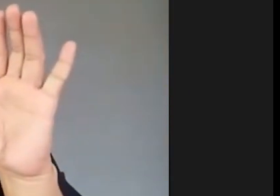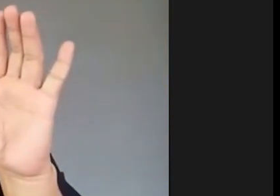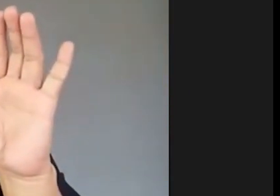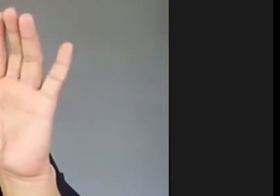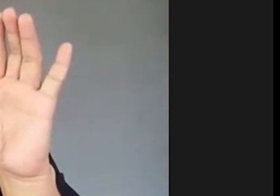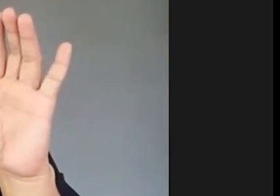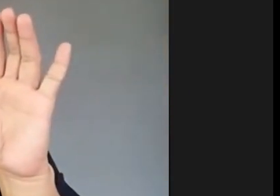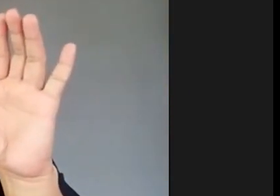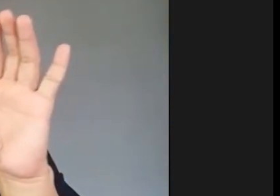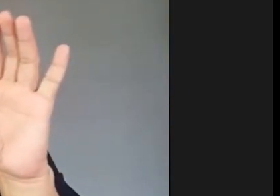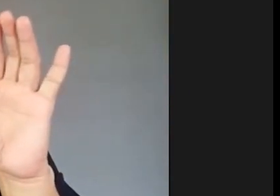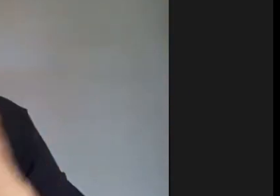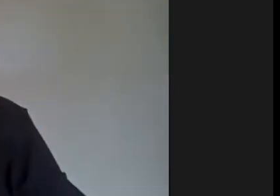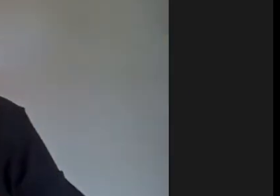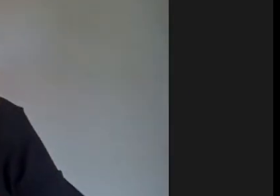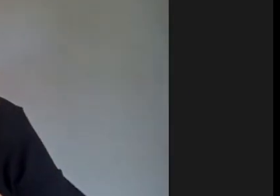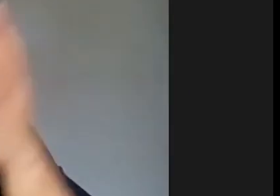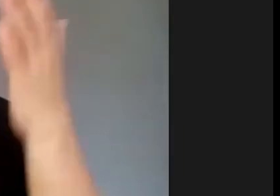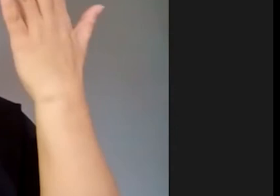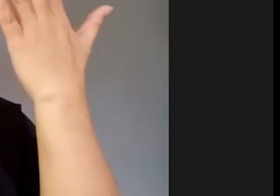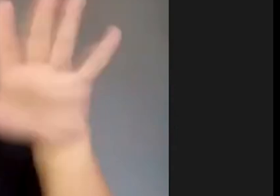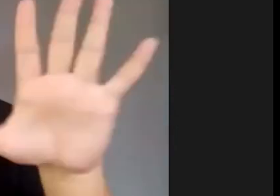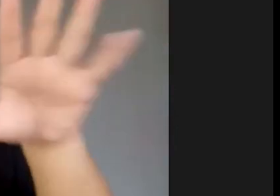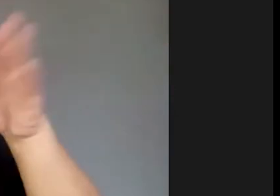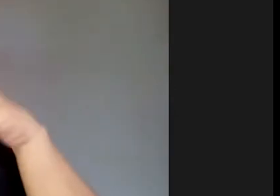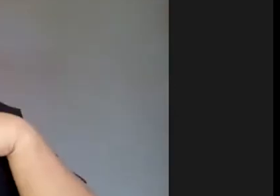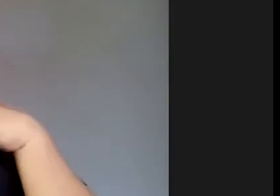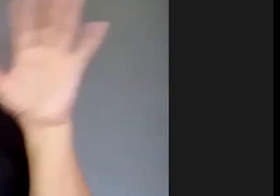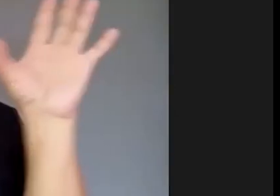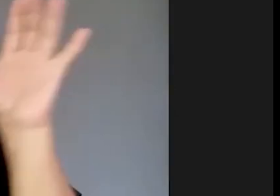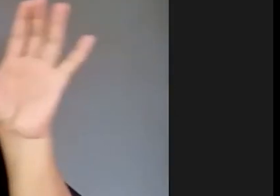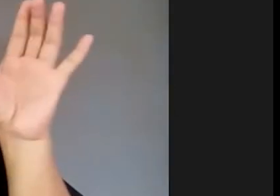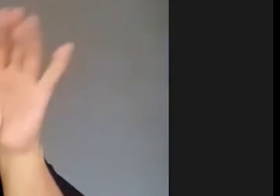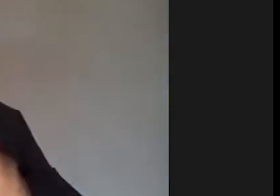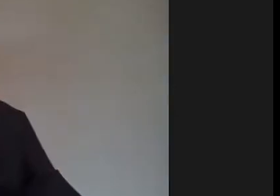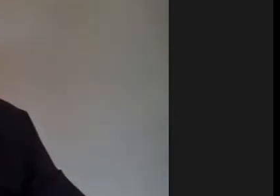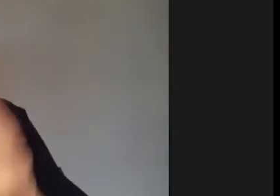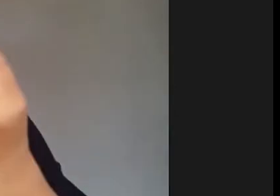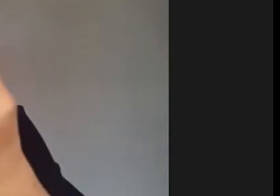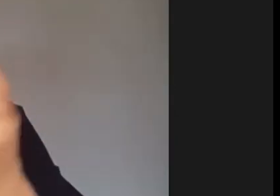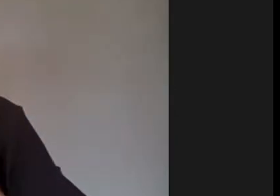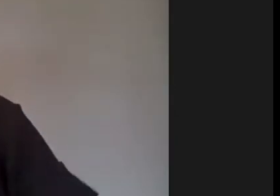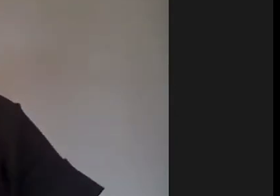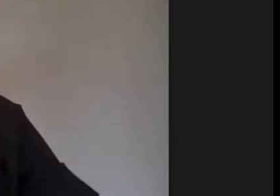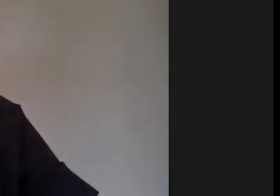So when you finish the certificate, what are you going to do? What work are you going to